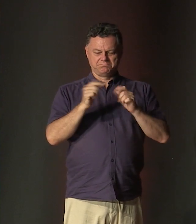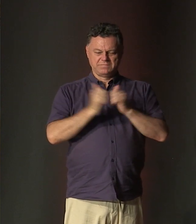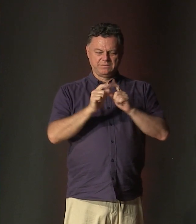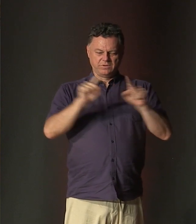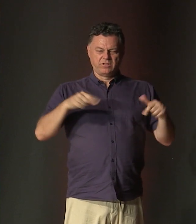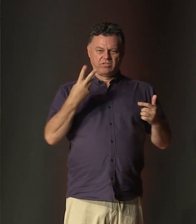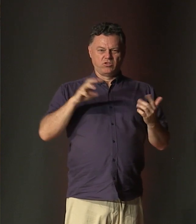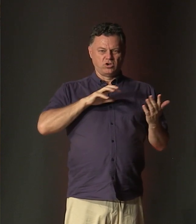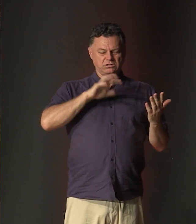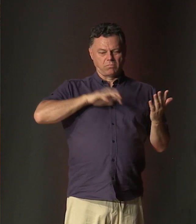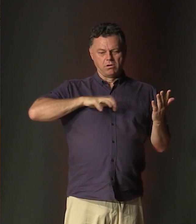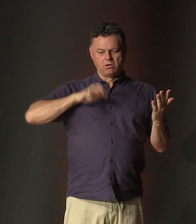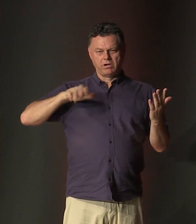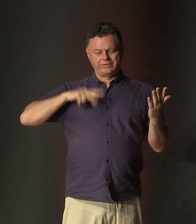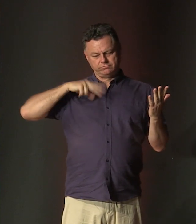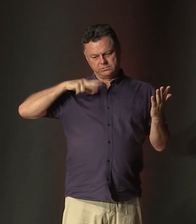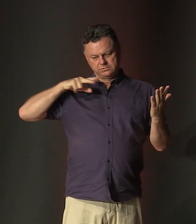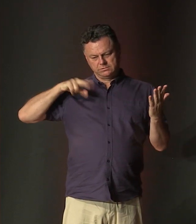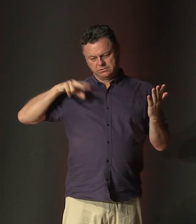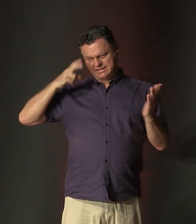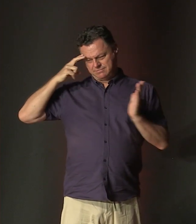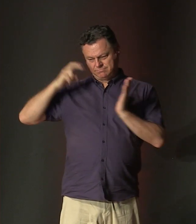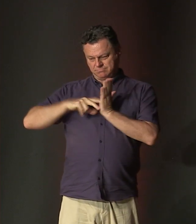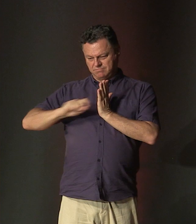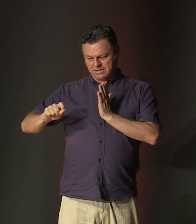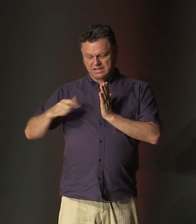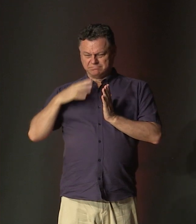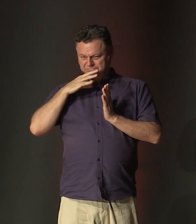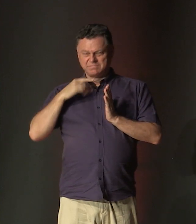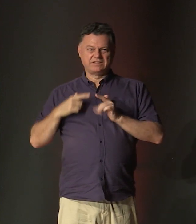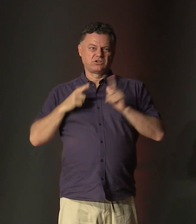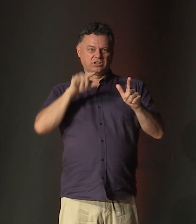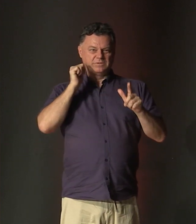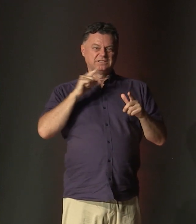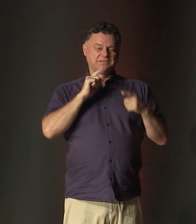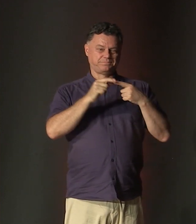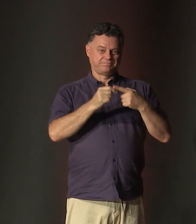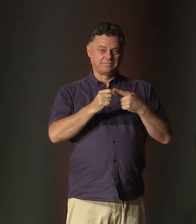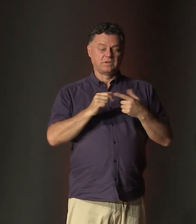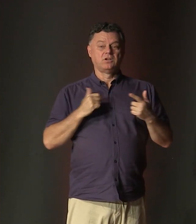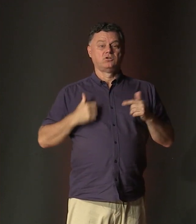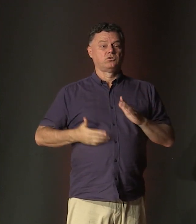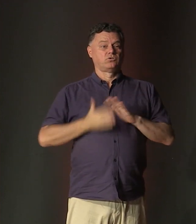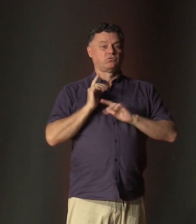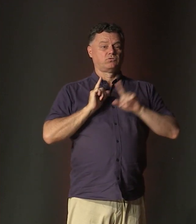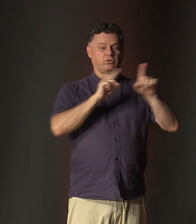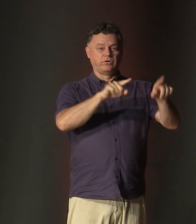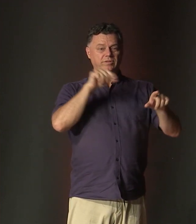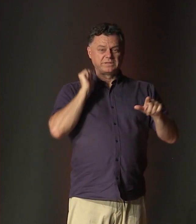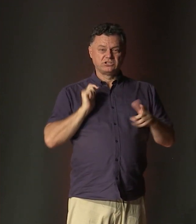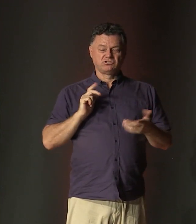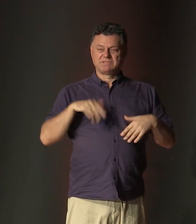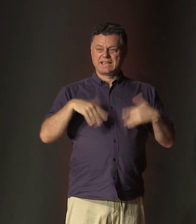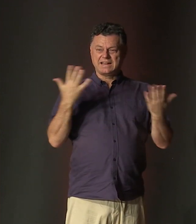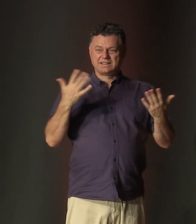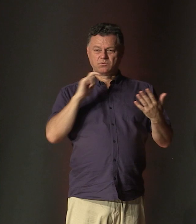that you barely understand. It says everything that you do on that beach can be recorded and used for any